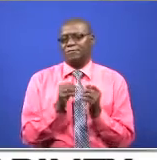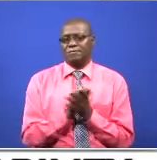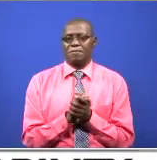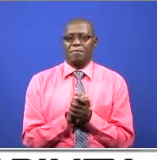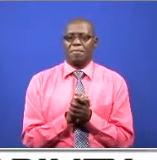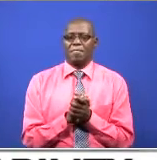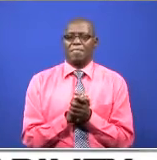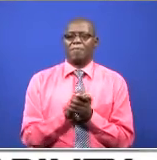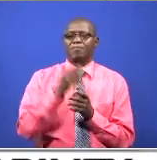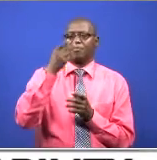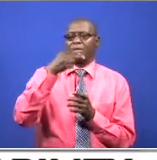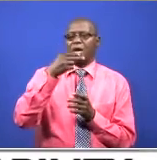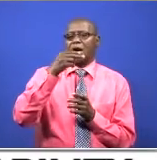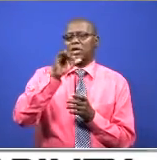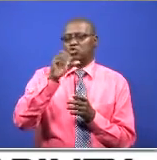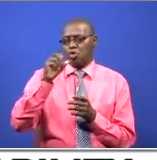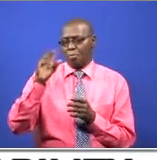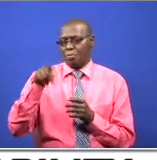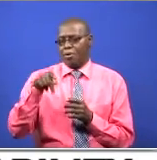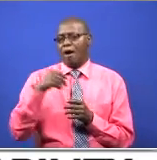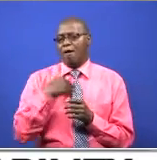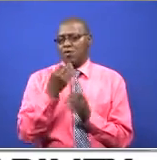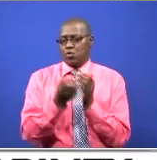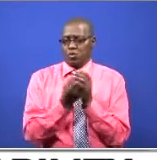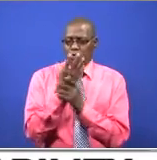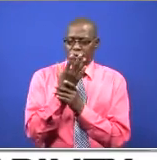At HISOP, we have grown,